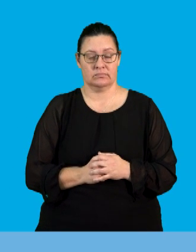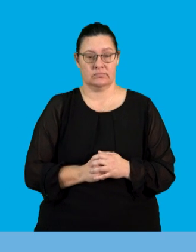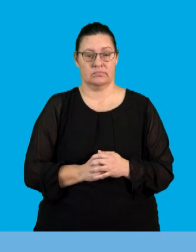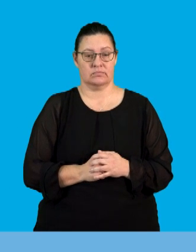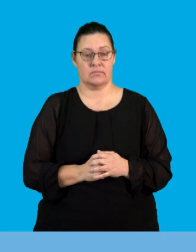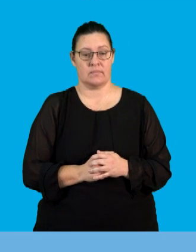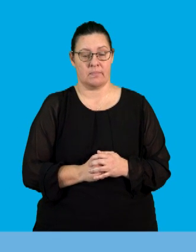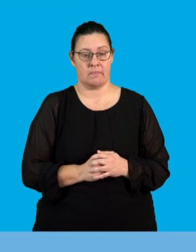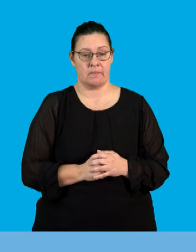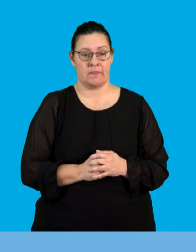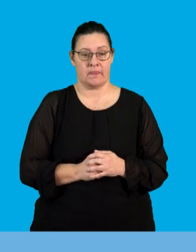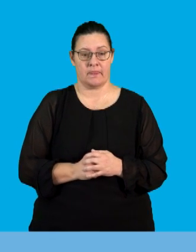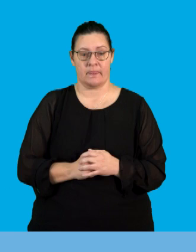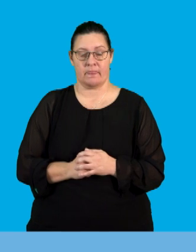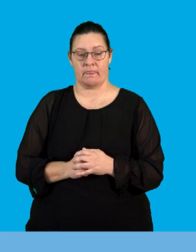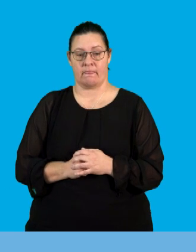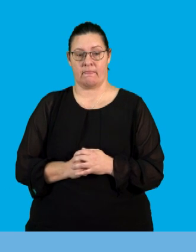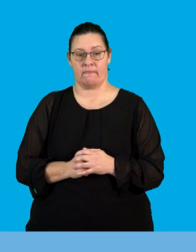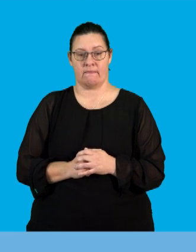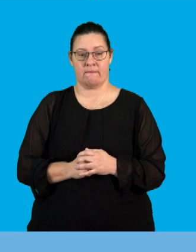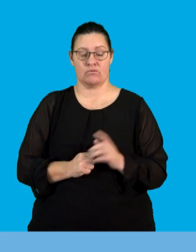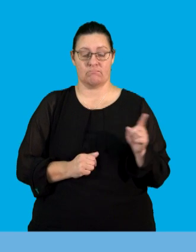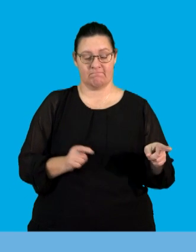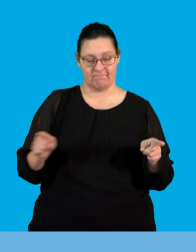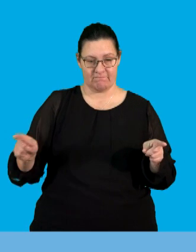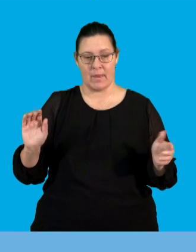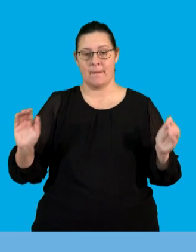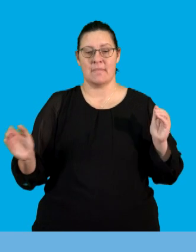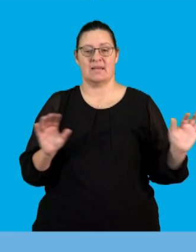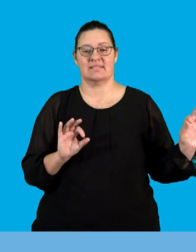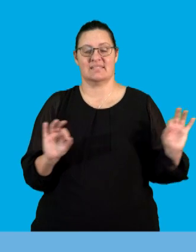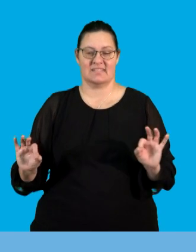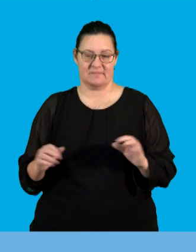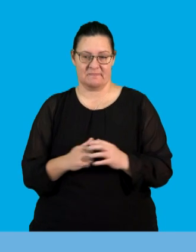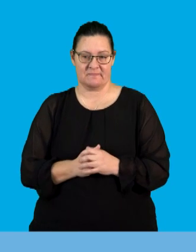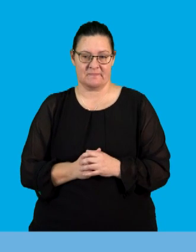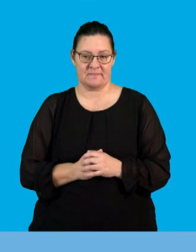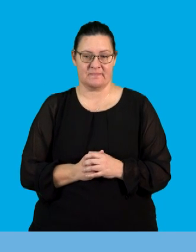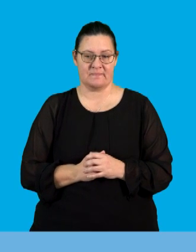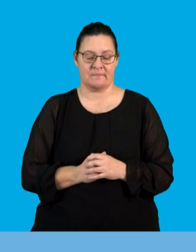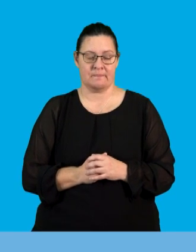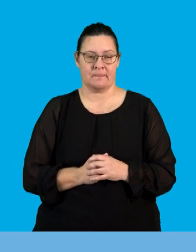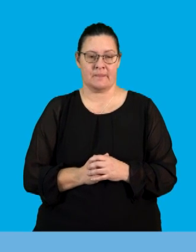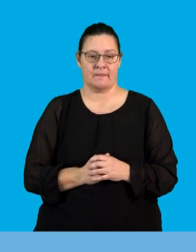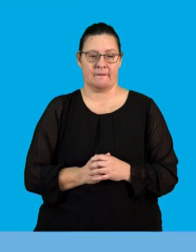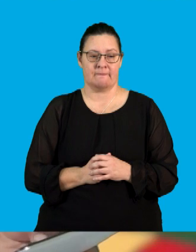atoms on the left-hand side and 2 lithium atoms on the right-hand side. And with that, the equation is going to be balanced.